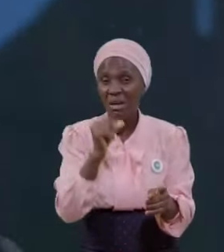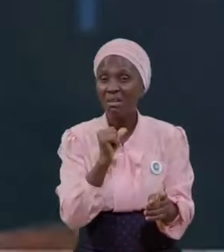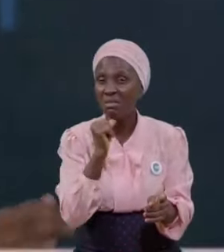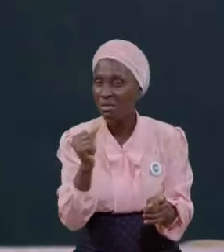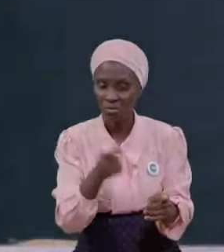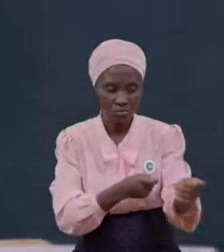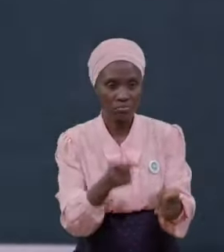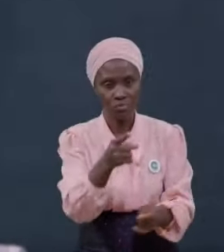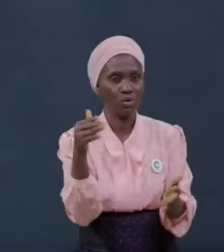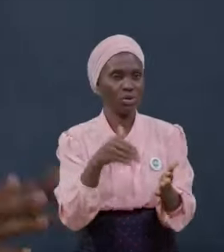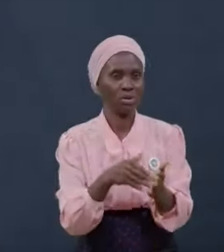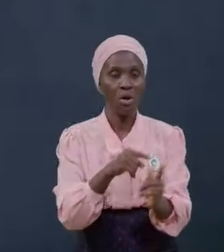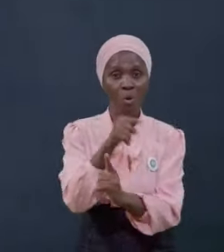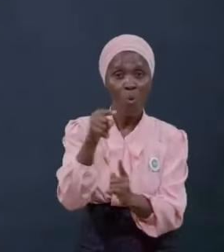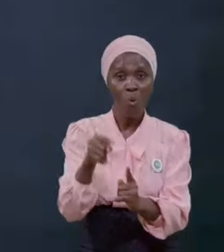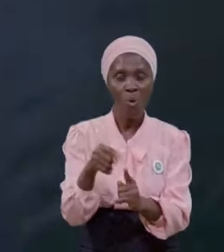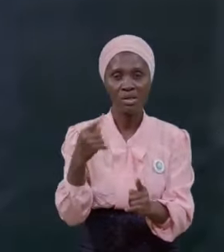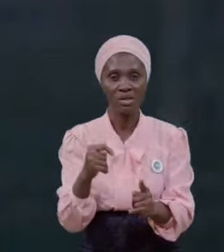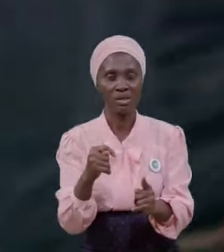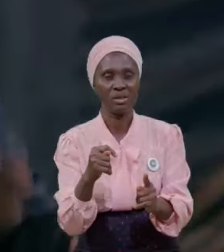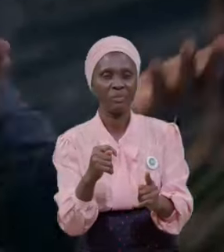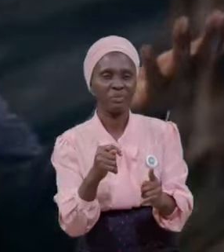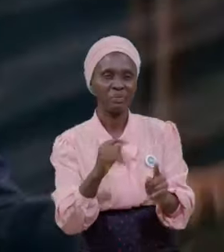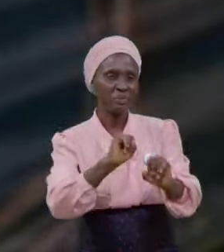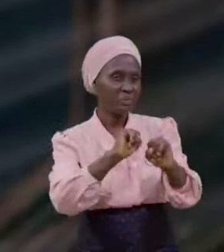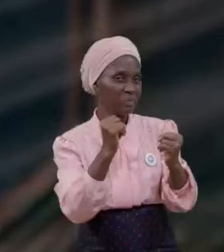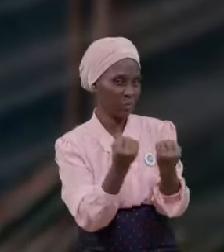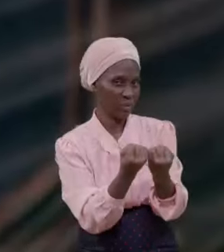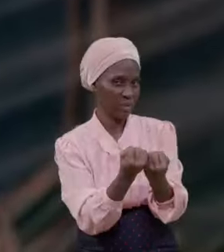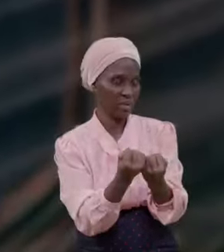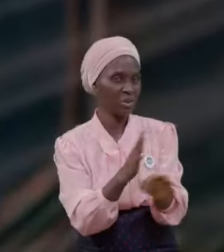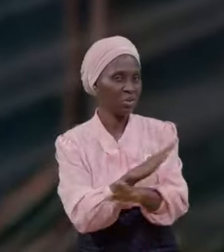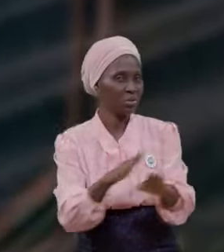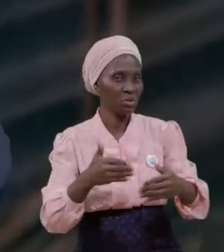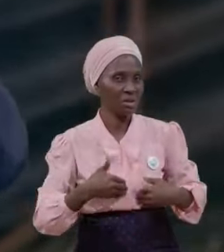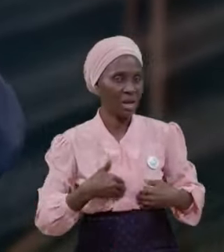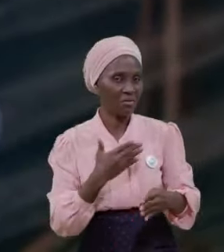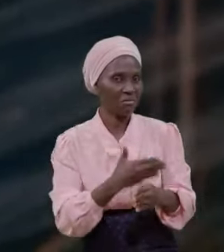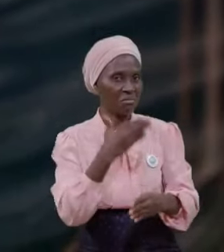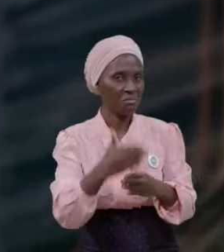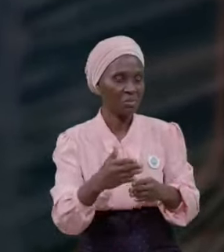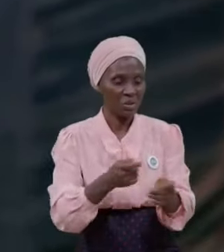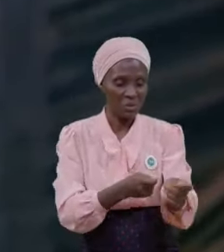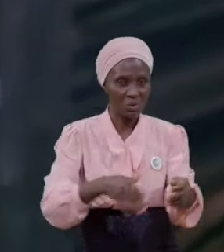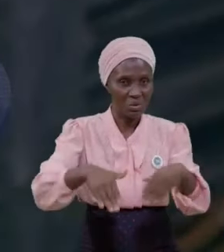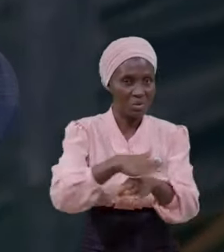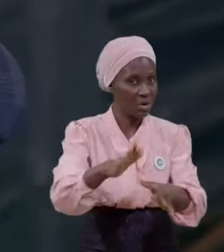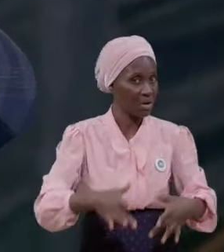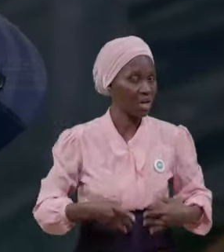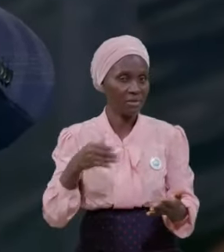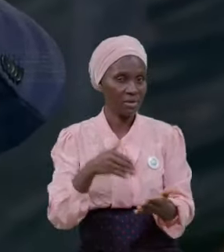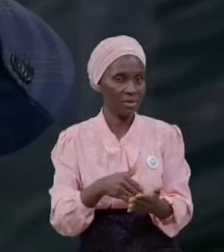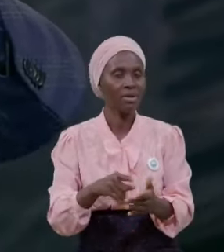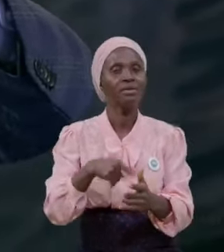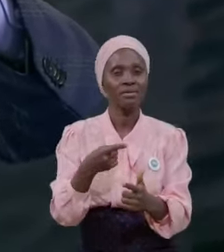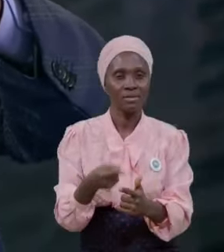a total authority over your life anymore, those are the disciples. The disciples are those who have